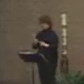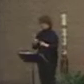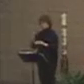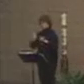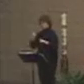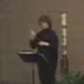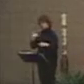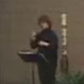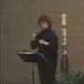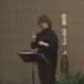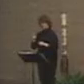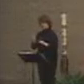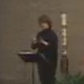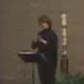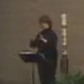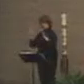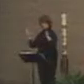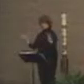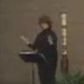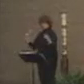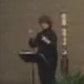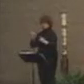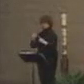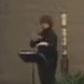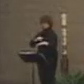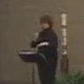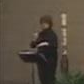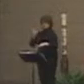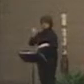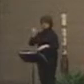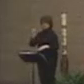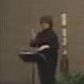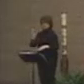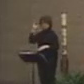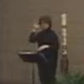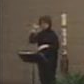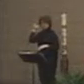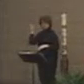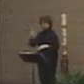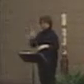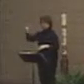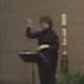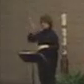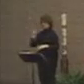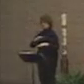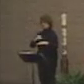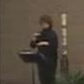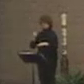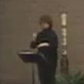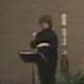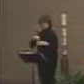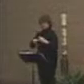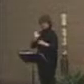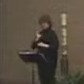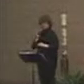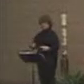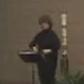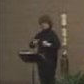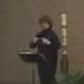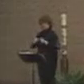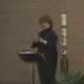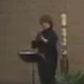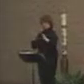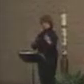open to that call. We need to be listening for God's call in our life, open to what He's asking us